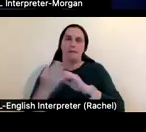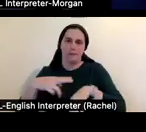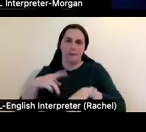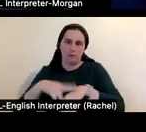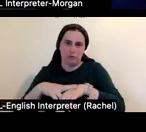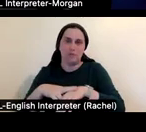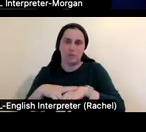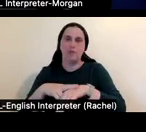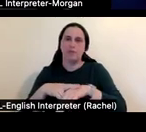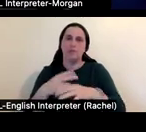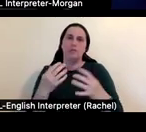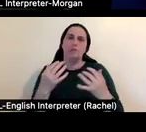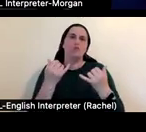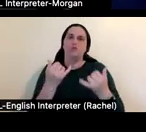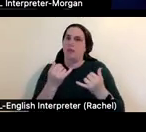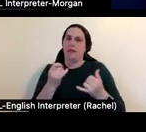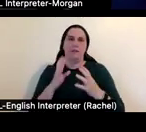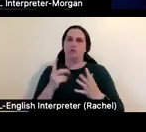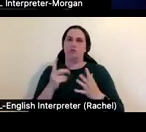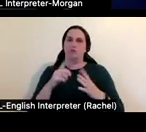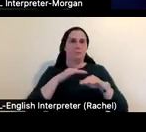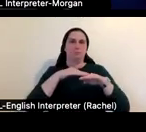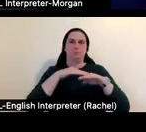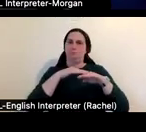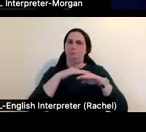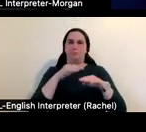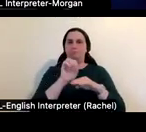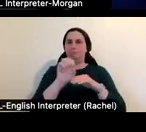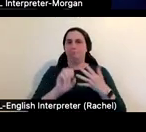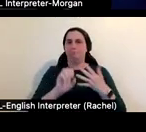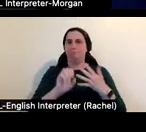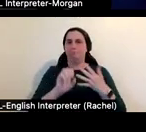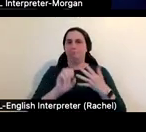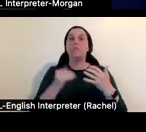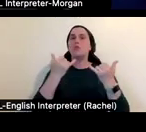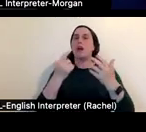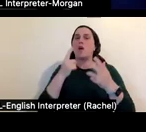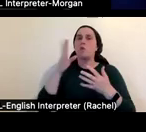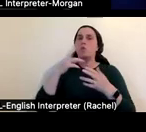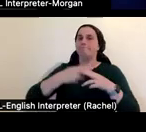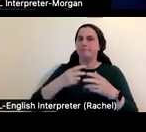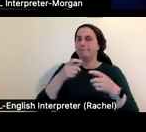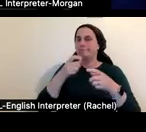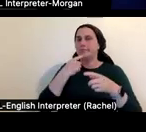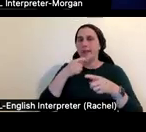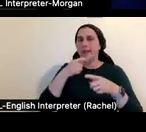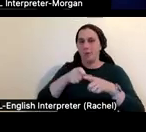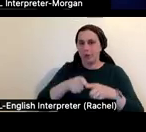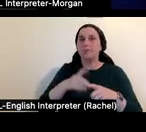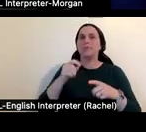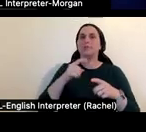now. So again, I'm gonna say the word first and then you say it after me. The first one is Ameise.